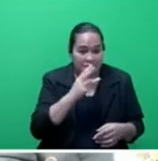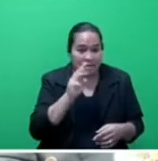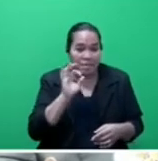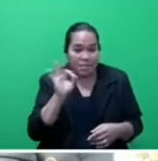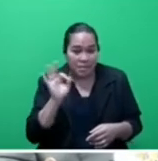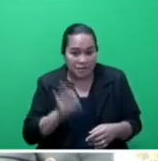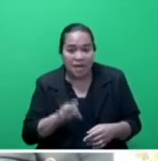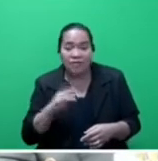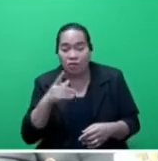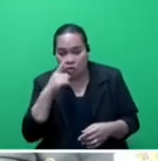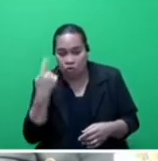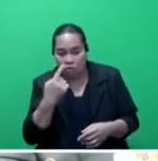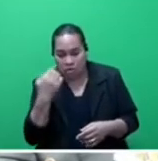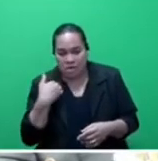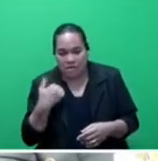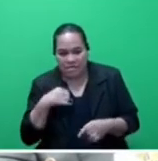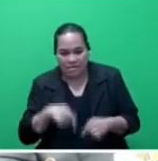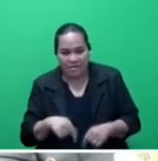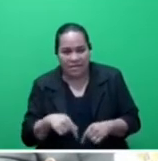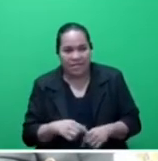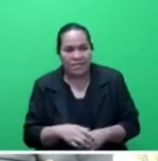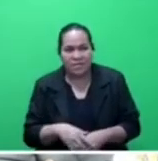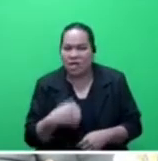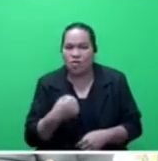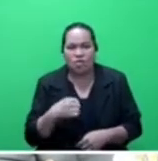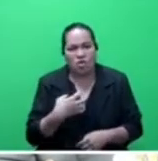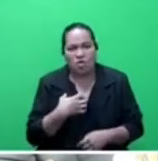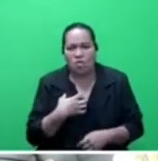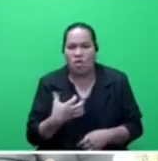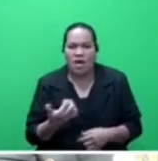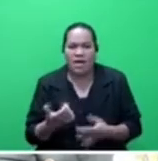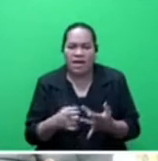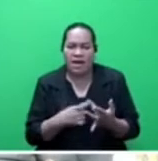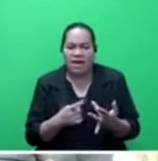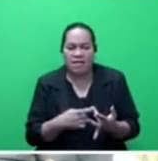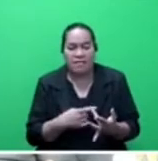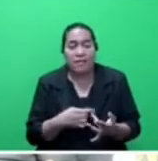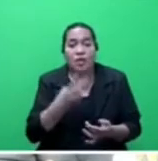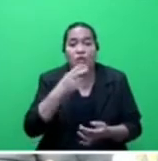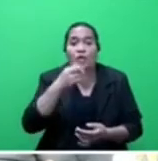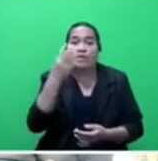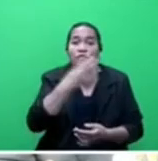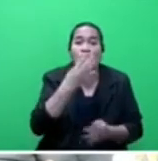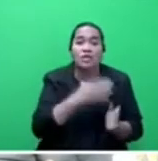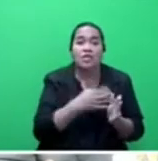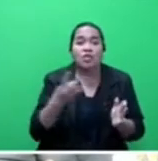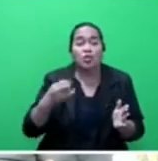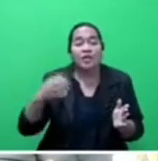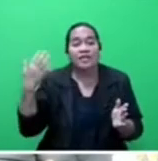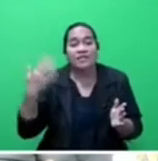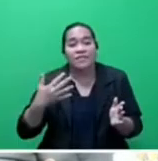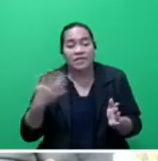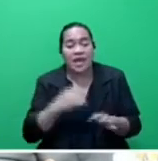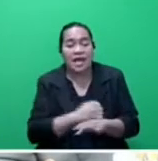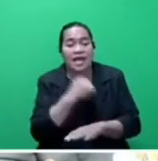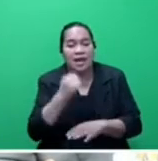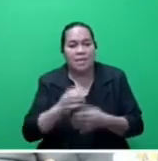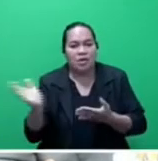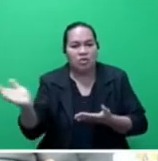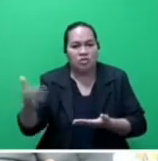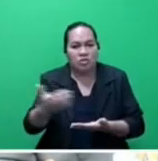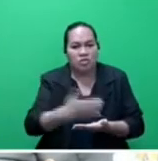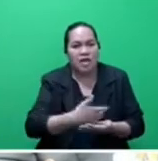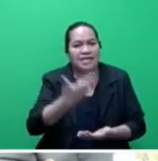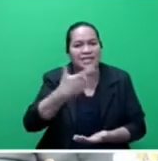no longer any dividend withholding tax in Fiji. In 2014-2015, government collected